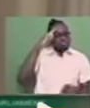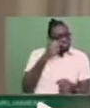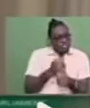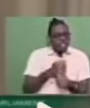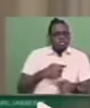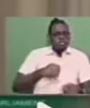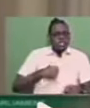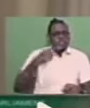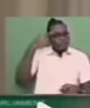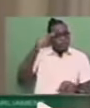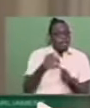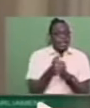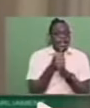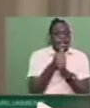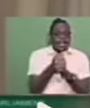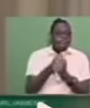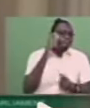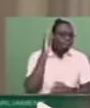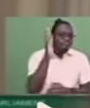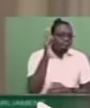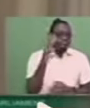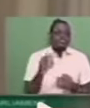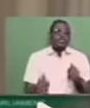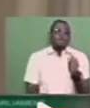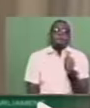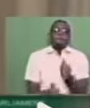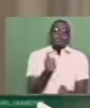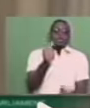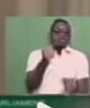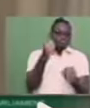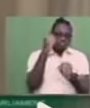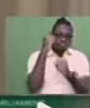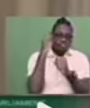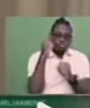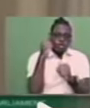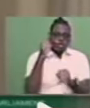most powerful opposition benches in the Caribbean.